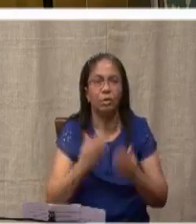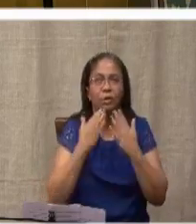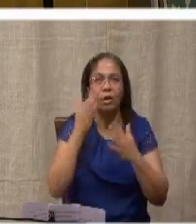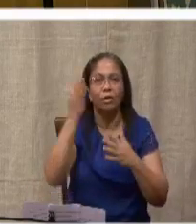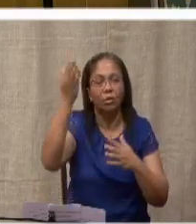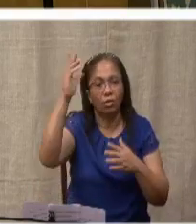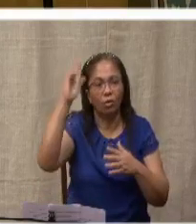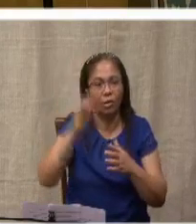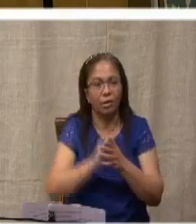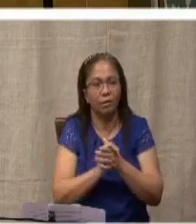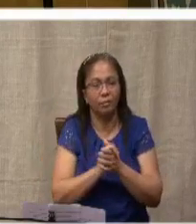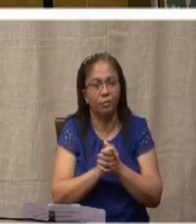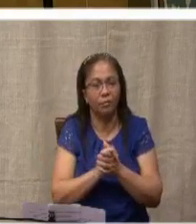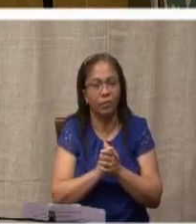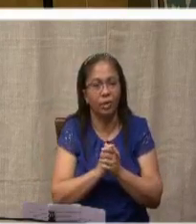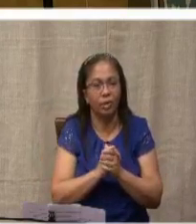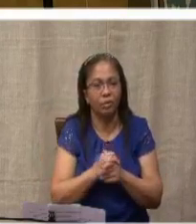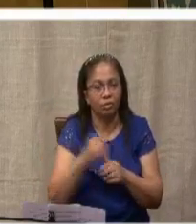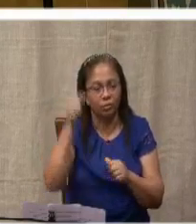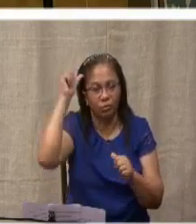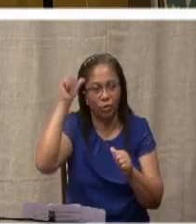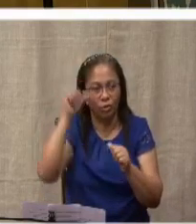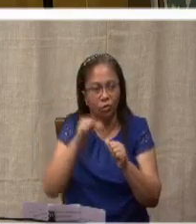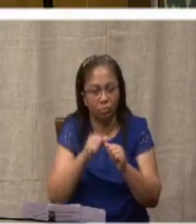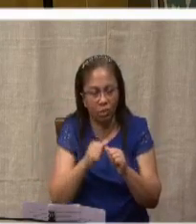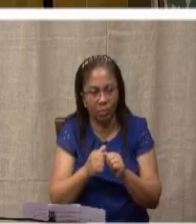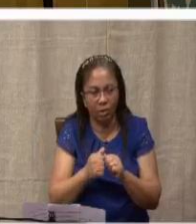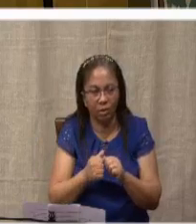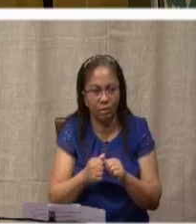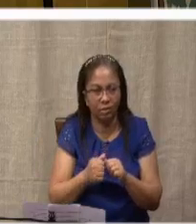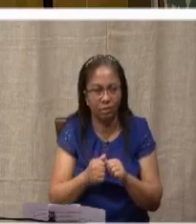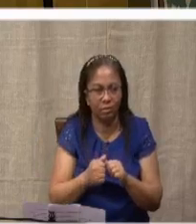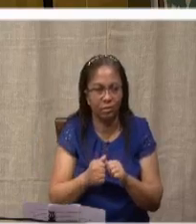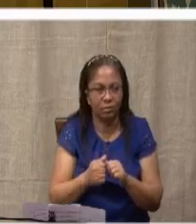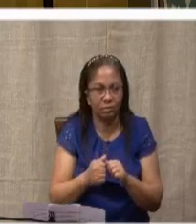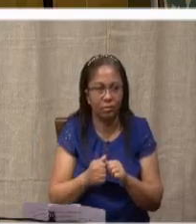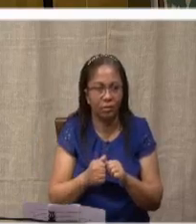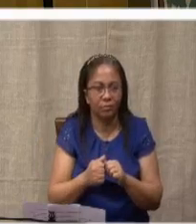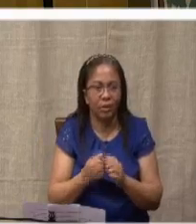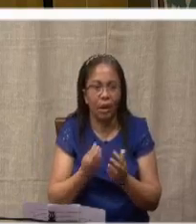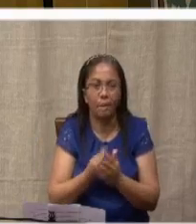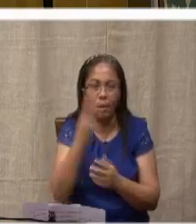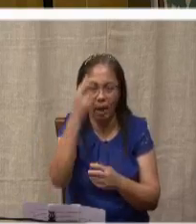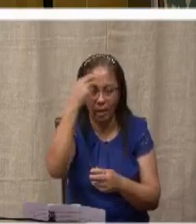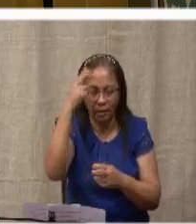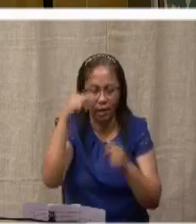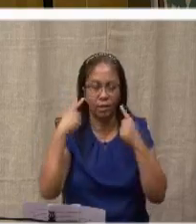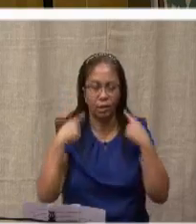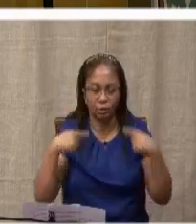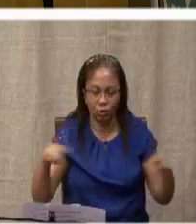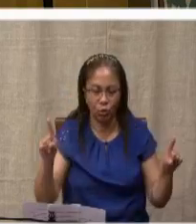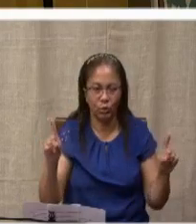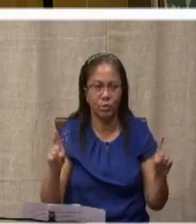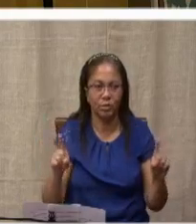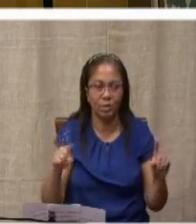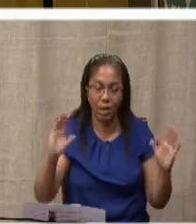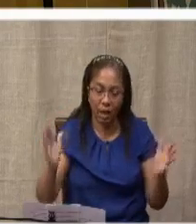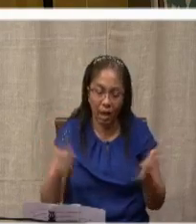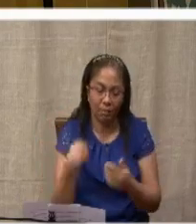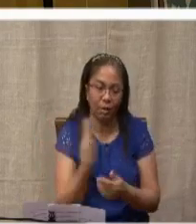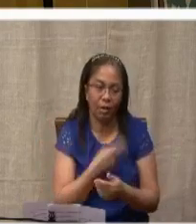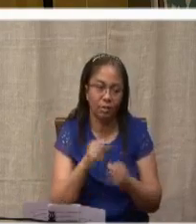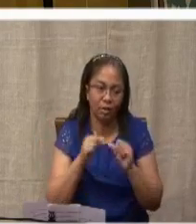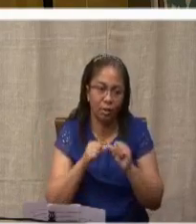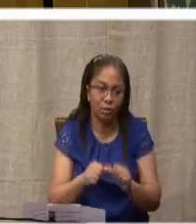catholic news remember to keep participating keep ordering your catholic news it helps the communication arm to keep